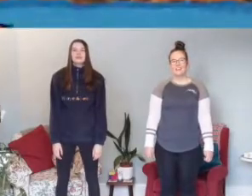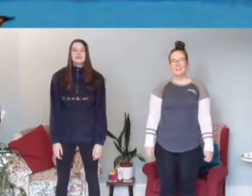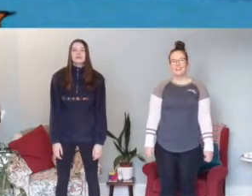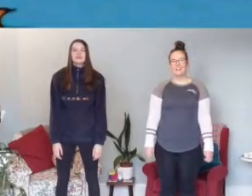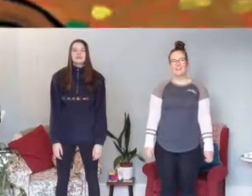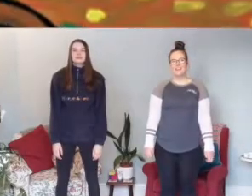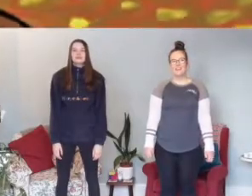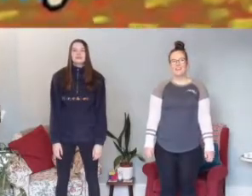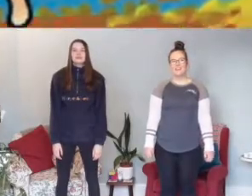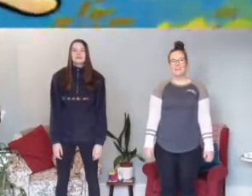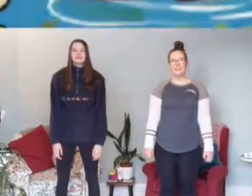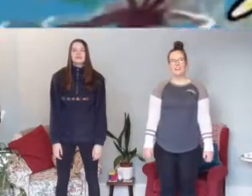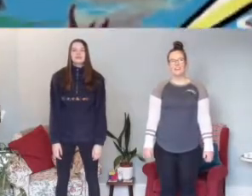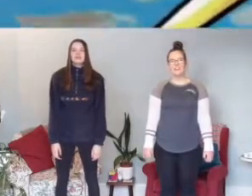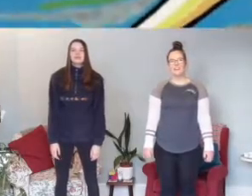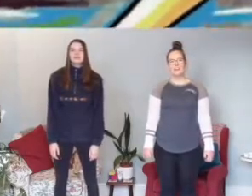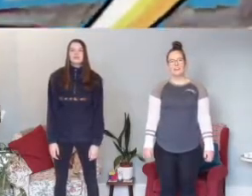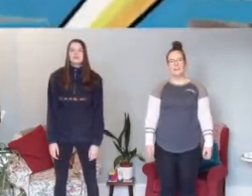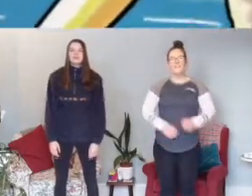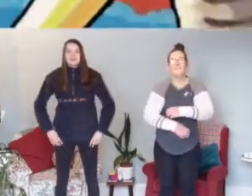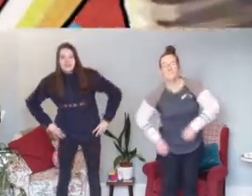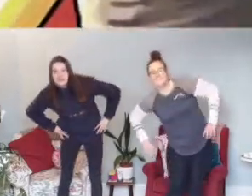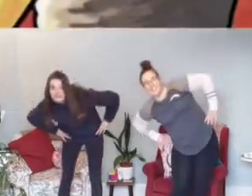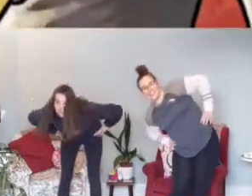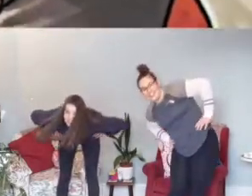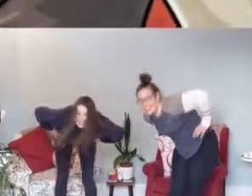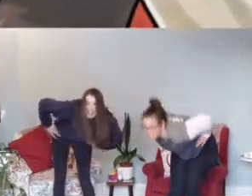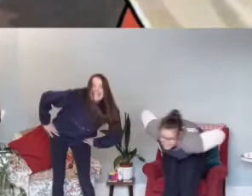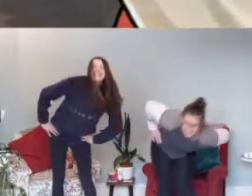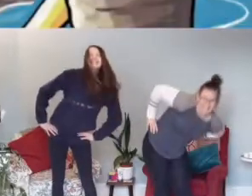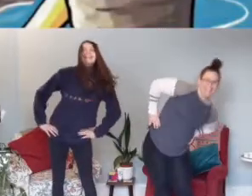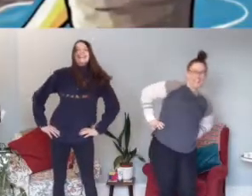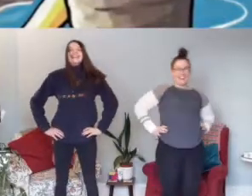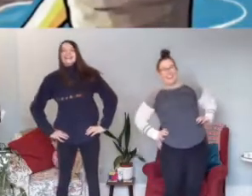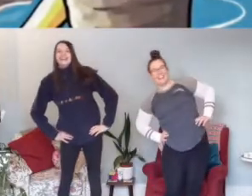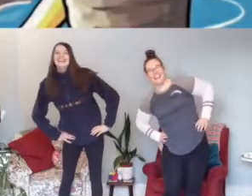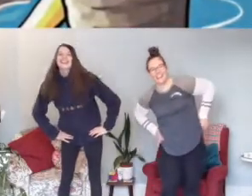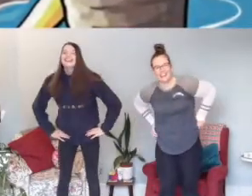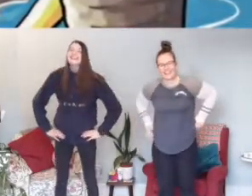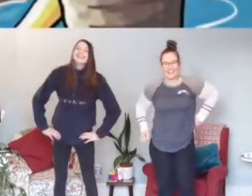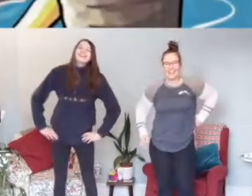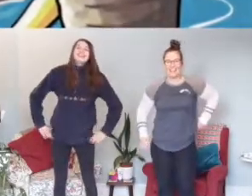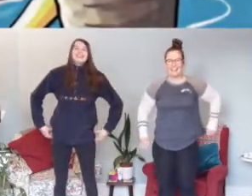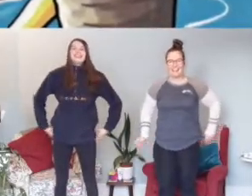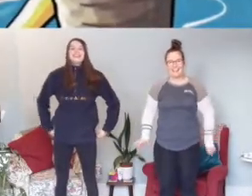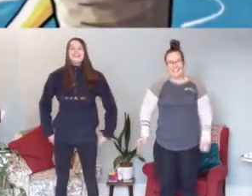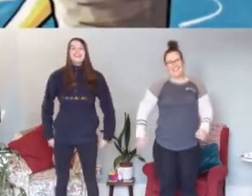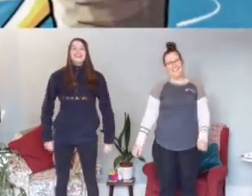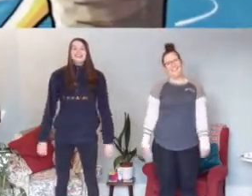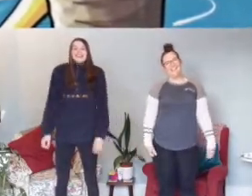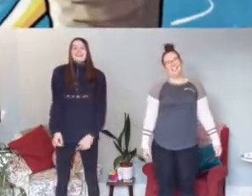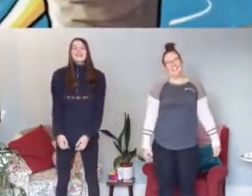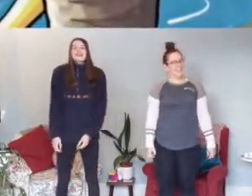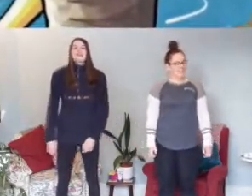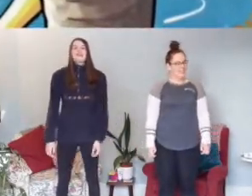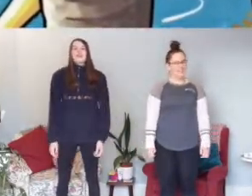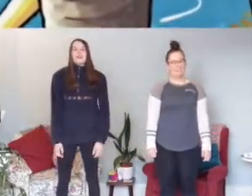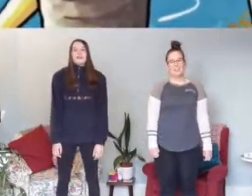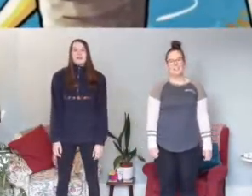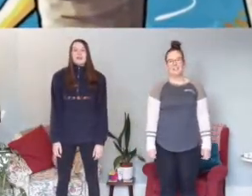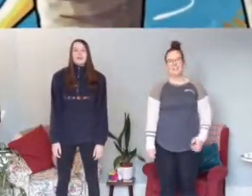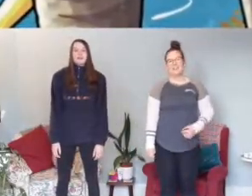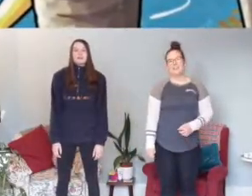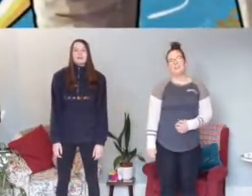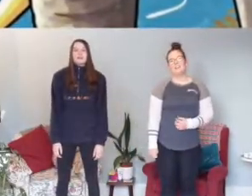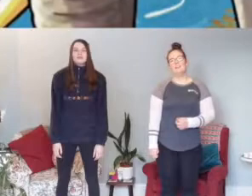admire her work, she saw Elephant standing and watching. With a gasp, she shot up a tree and leaped from limb to limb to